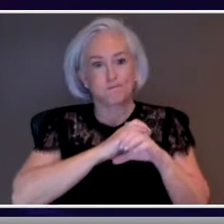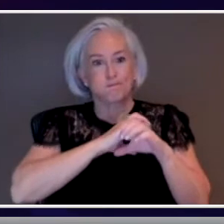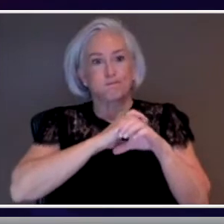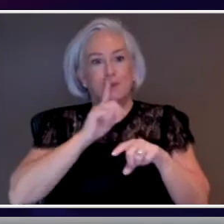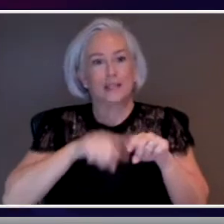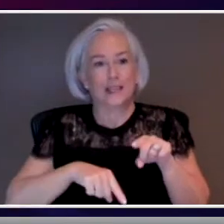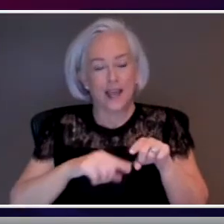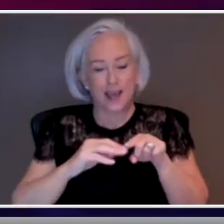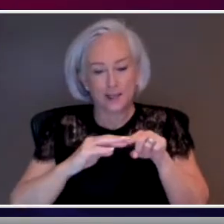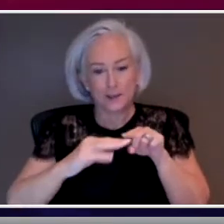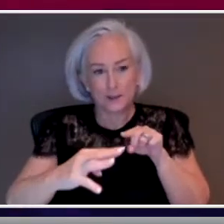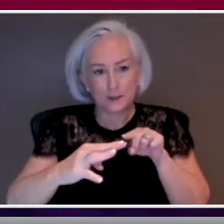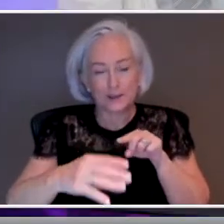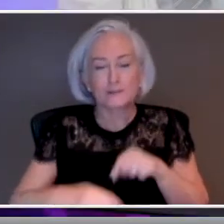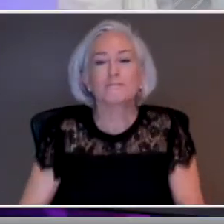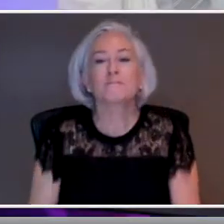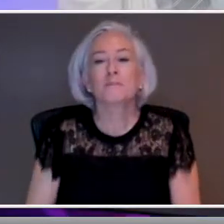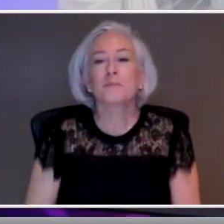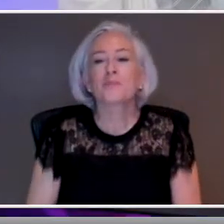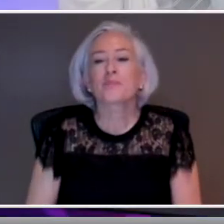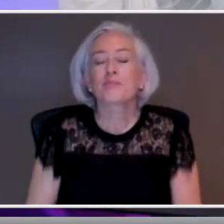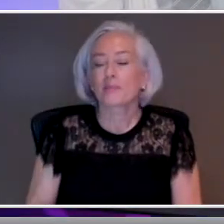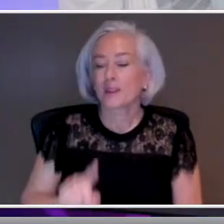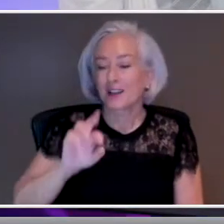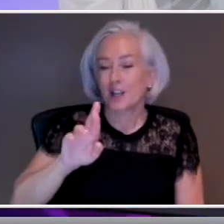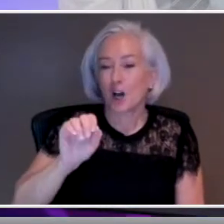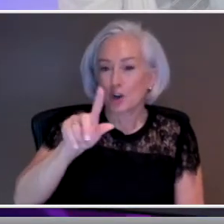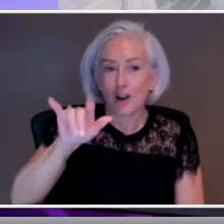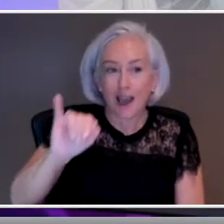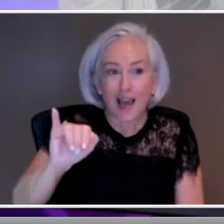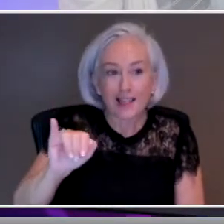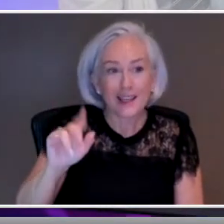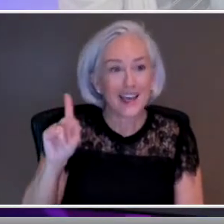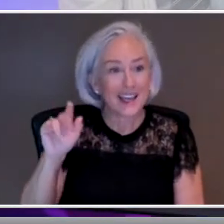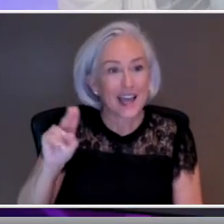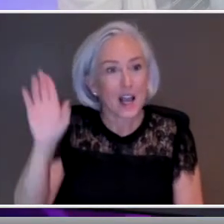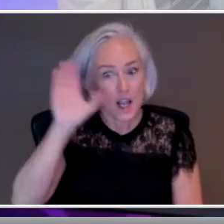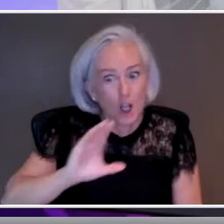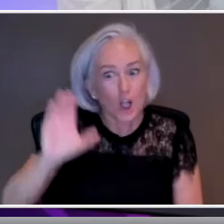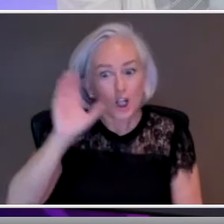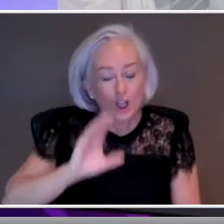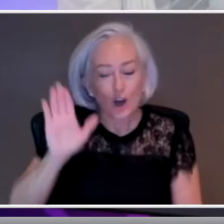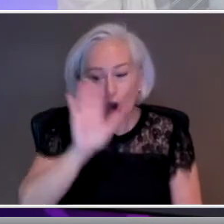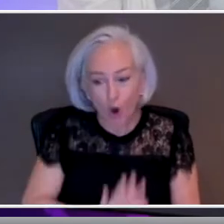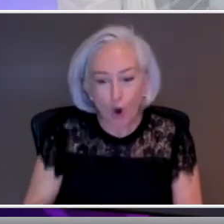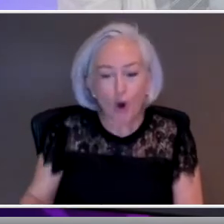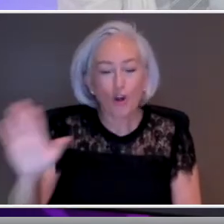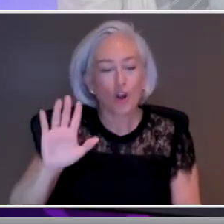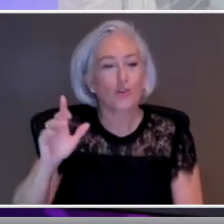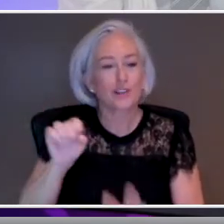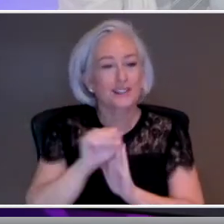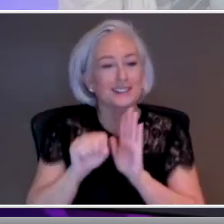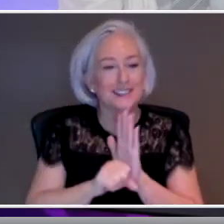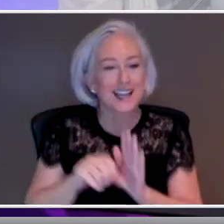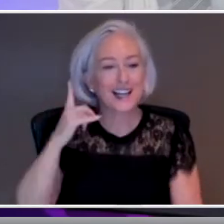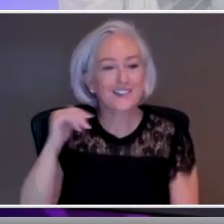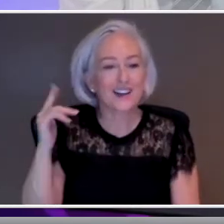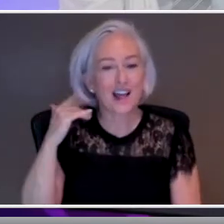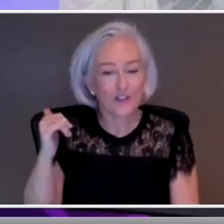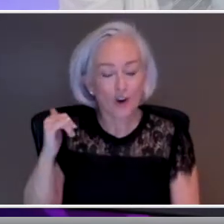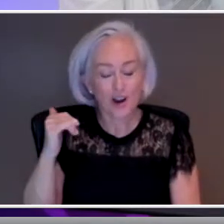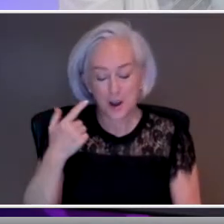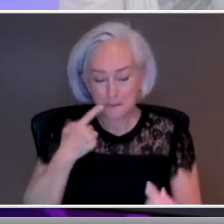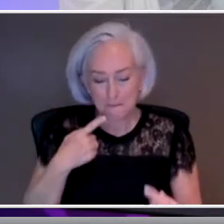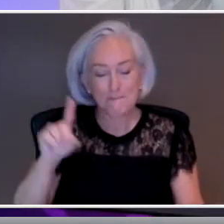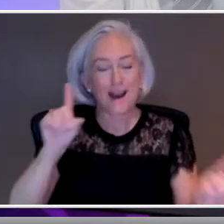now because Dr. Alley, Ken looked all over the country. He was looking all over California to find a doctor to perform this surgery. He winds up finding you. This